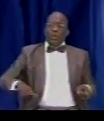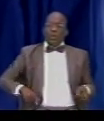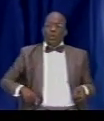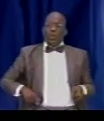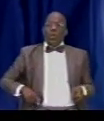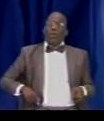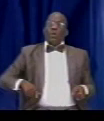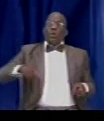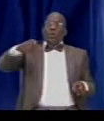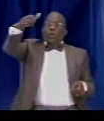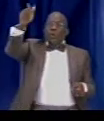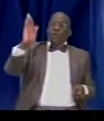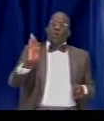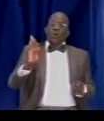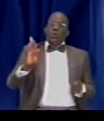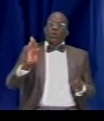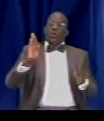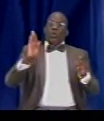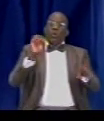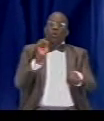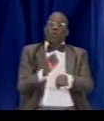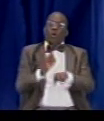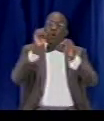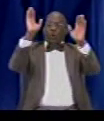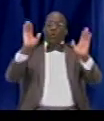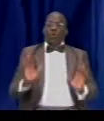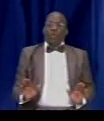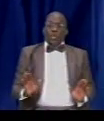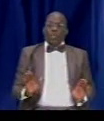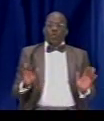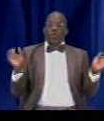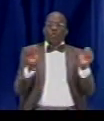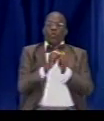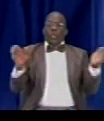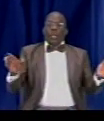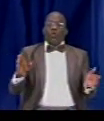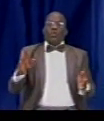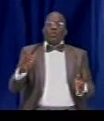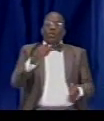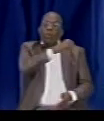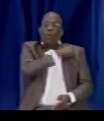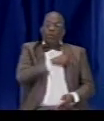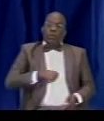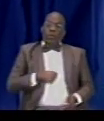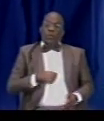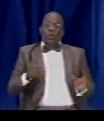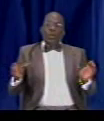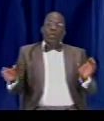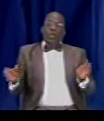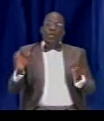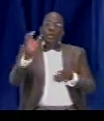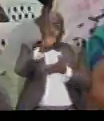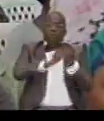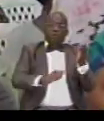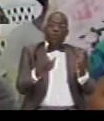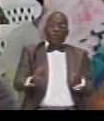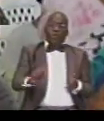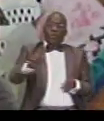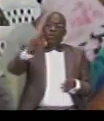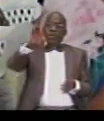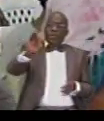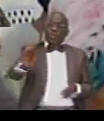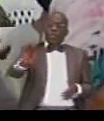wonder. Without the surgeon's knife, remove the fibroid, and here is the